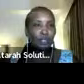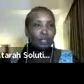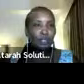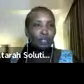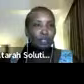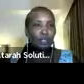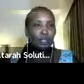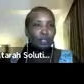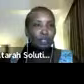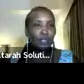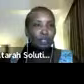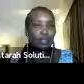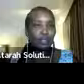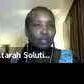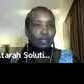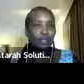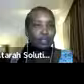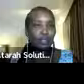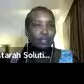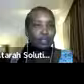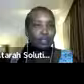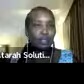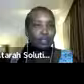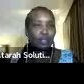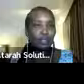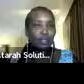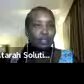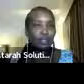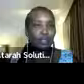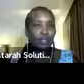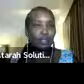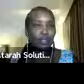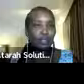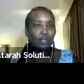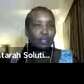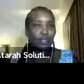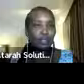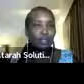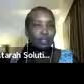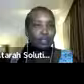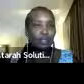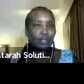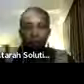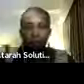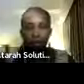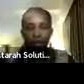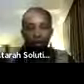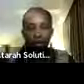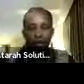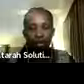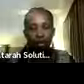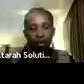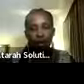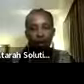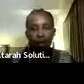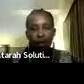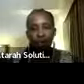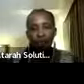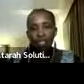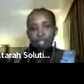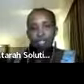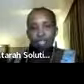only. Okay. So 5 fathers are, oh God, my screen has gone off. I don't know why, but 5 fathers are